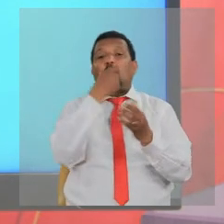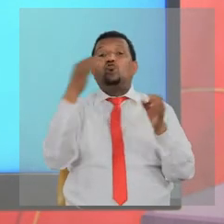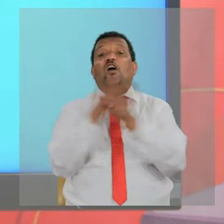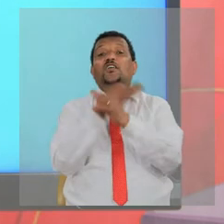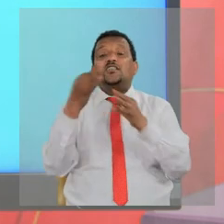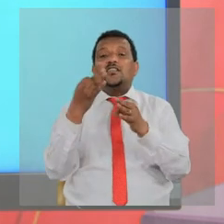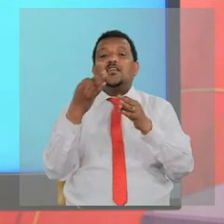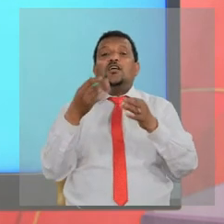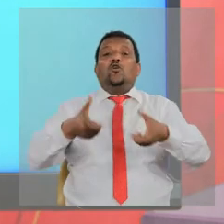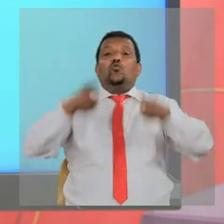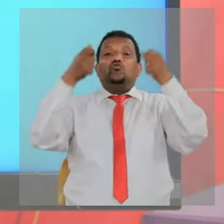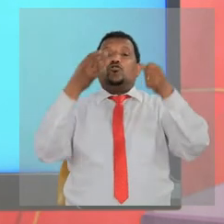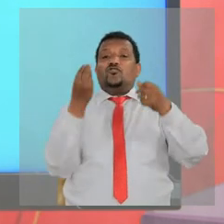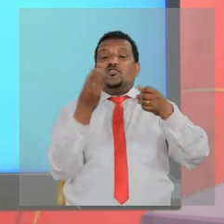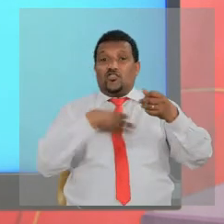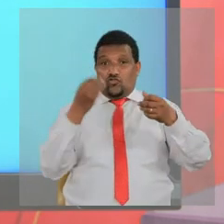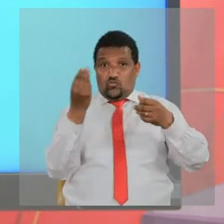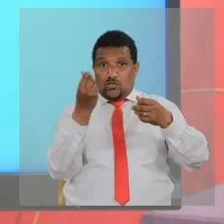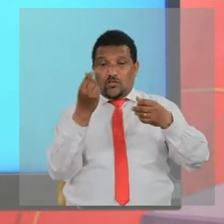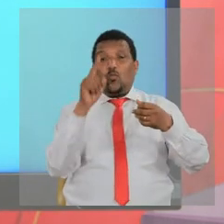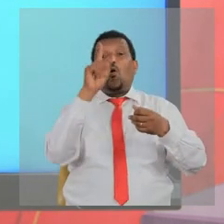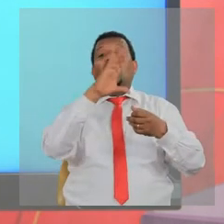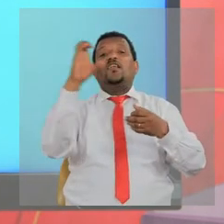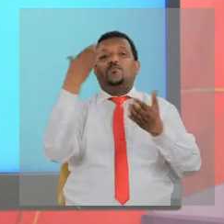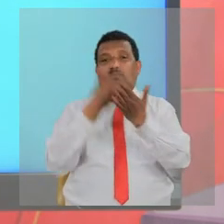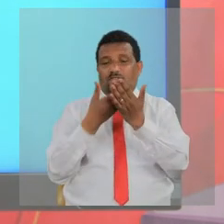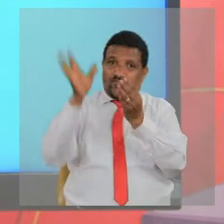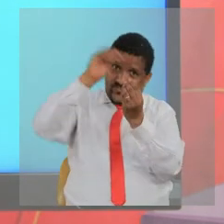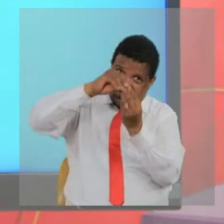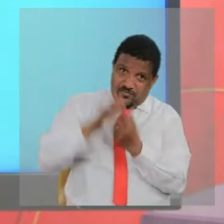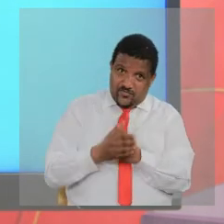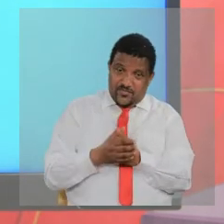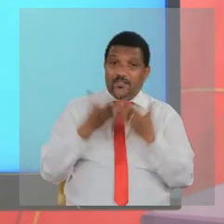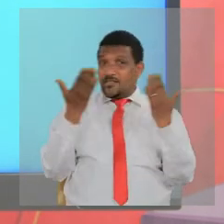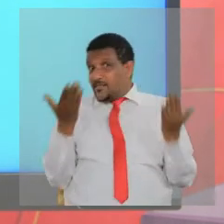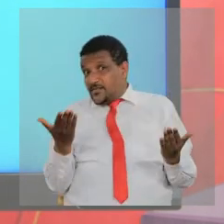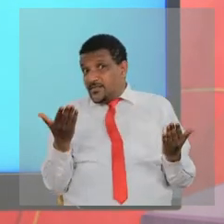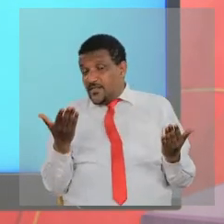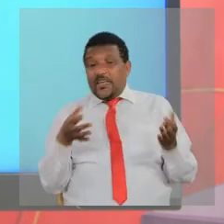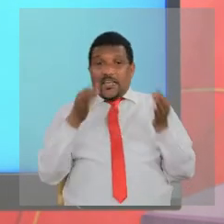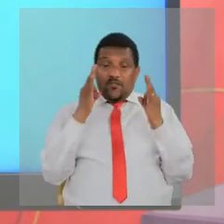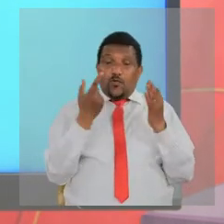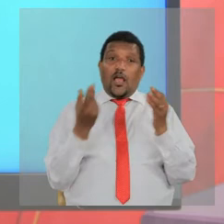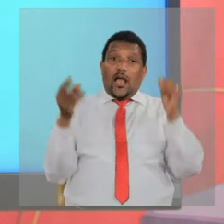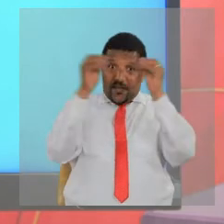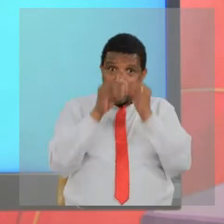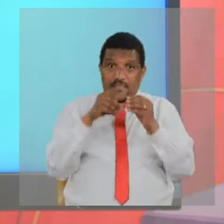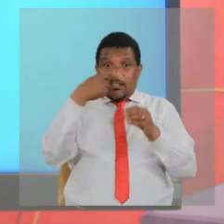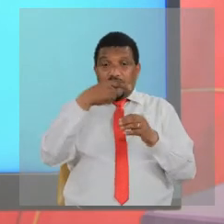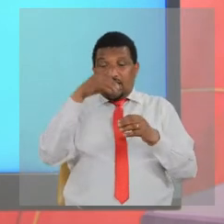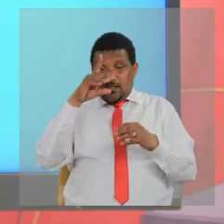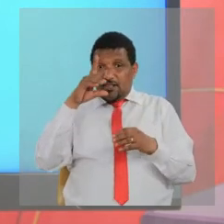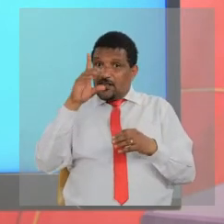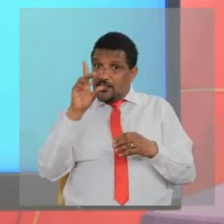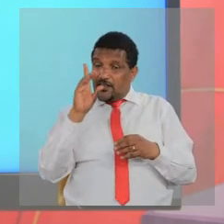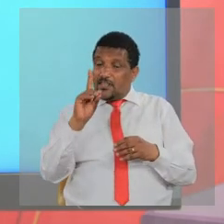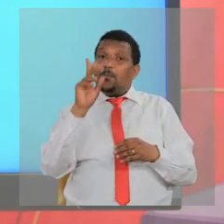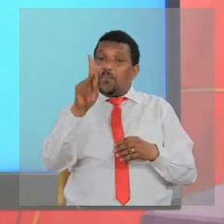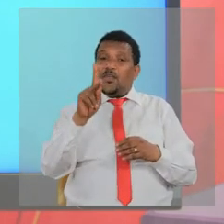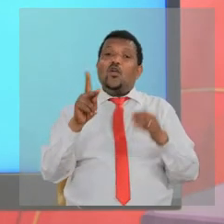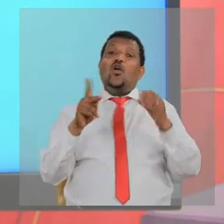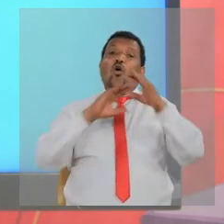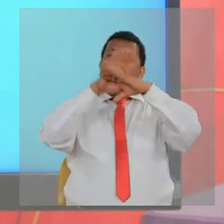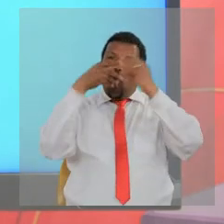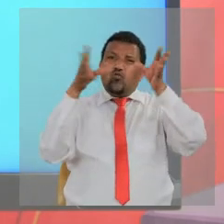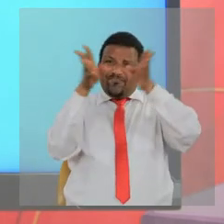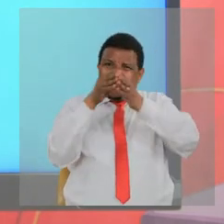factory on a quintal of flour mill will be 100 birr. So if we add GDP by adding all the